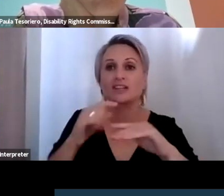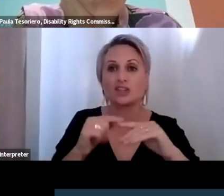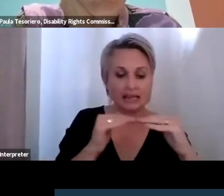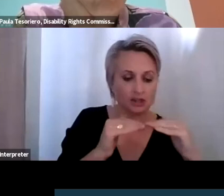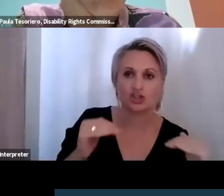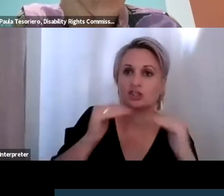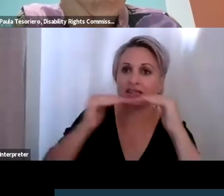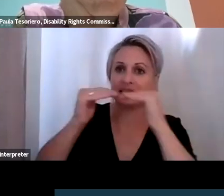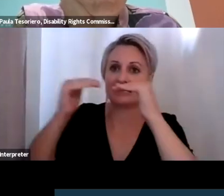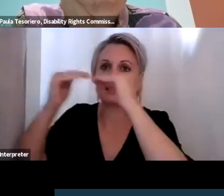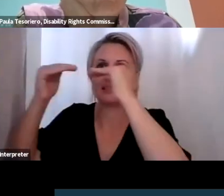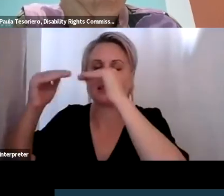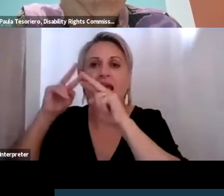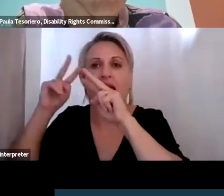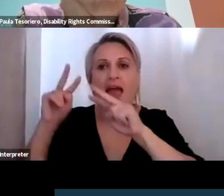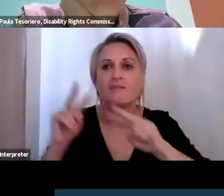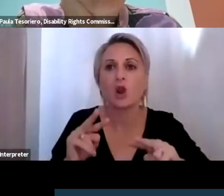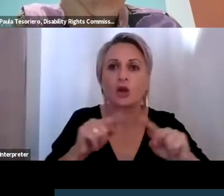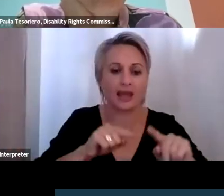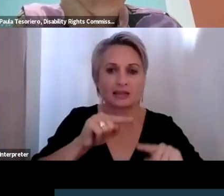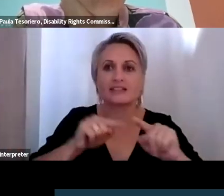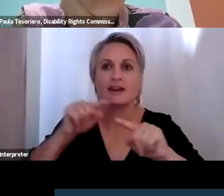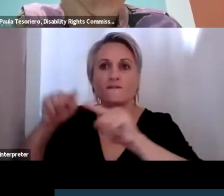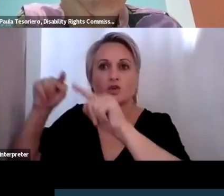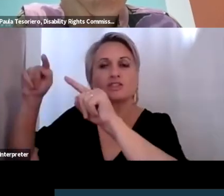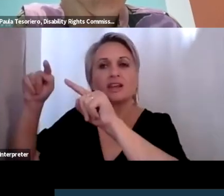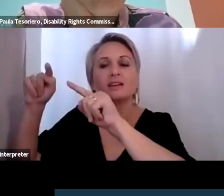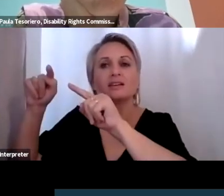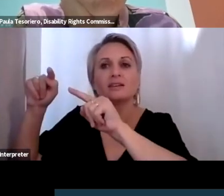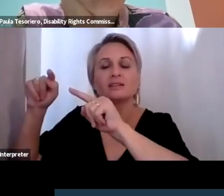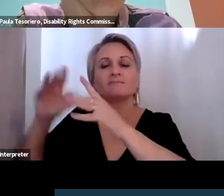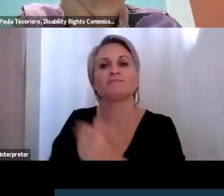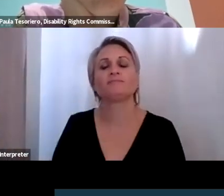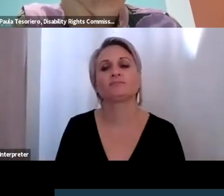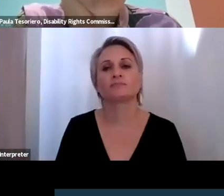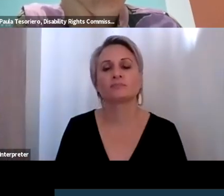being looking at that diversity and providing some clarity on that.